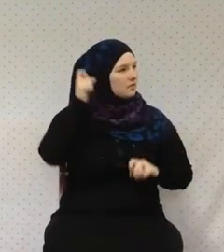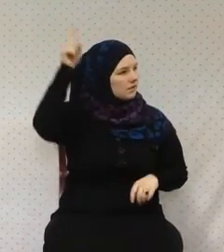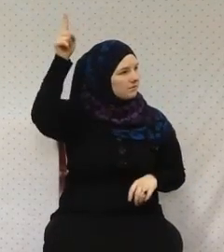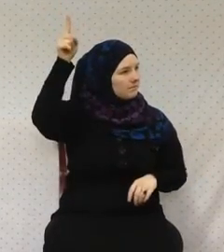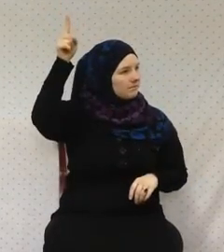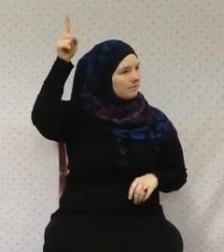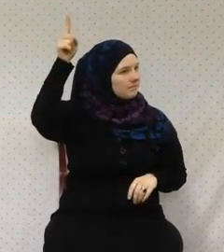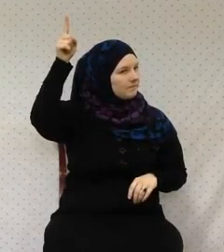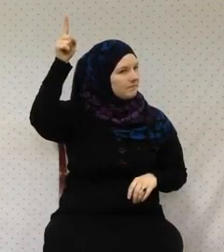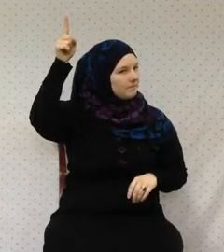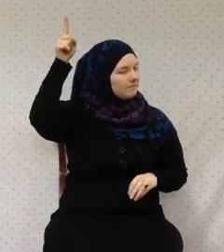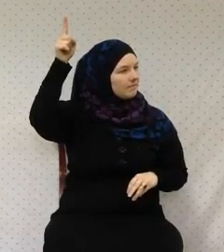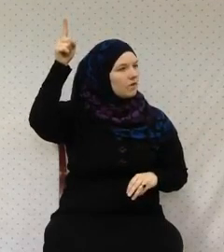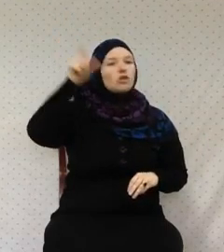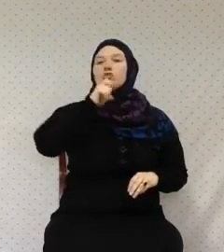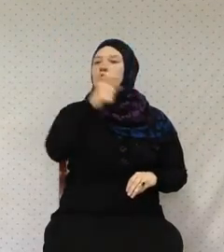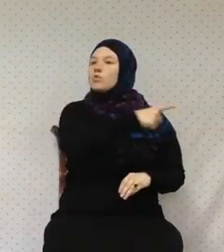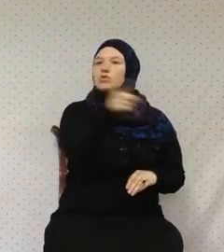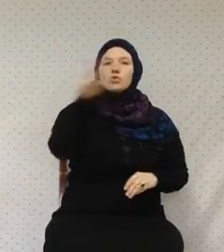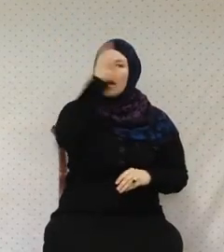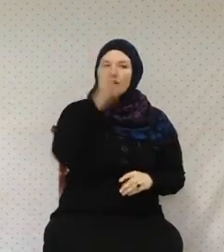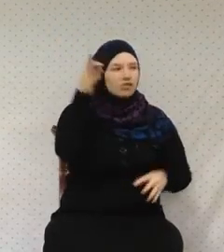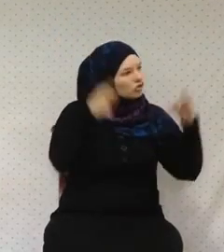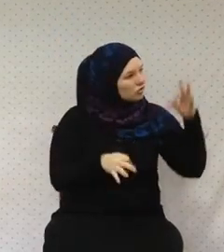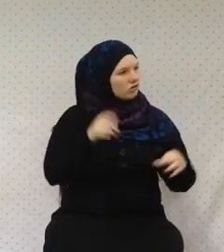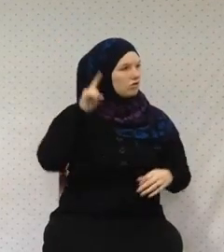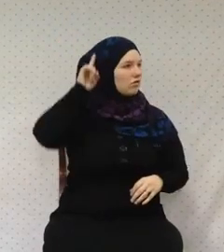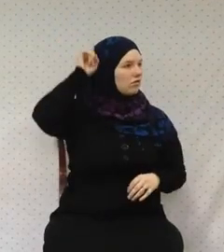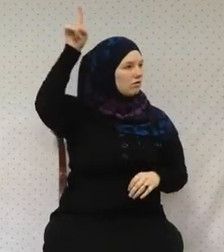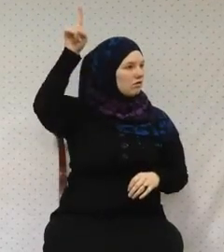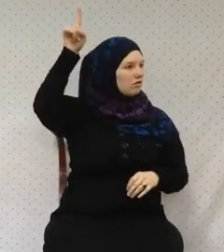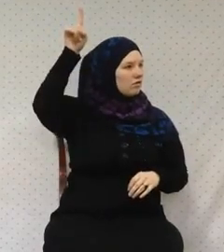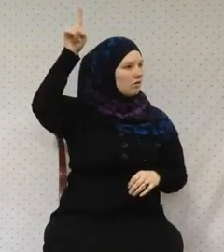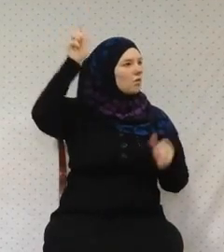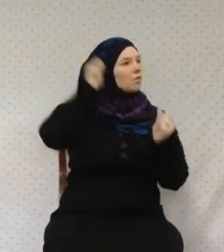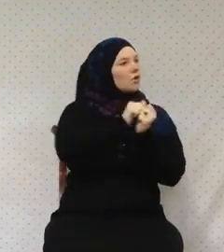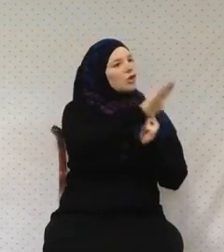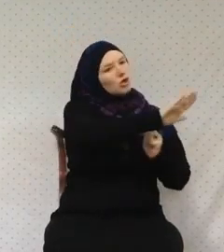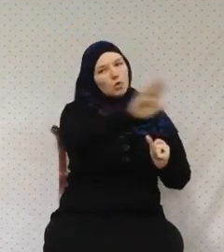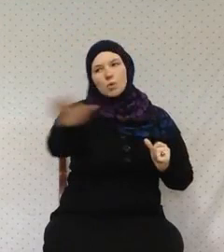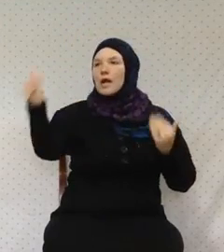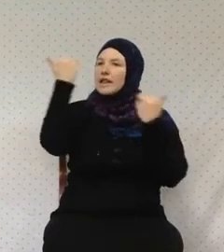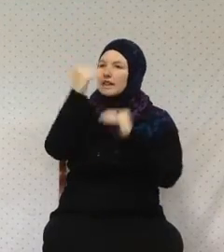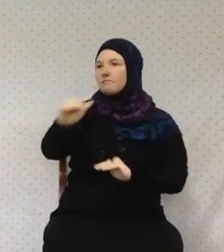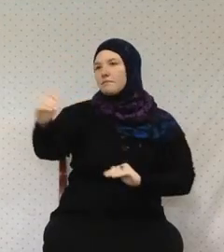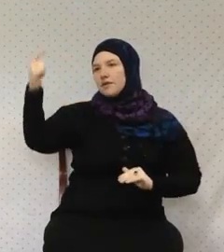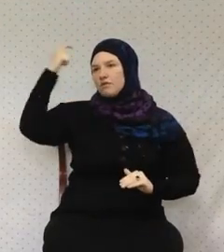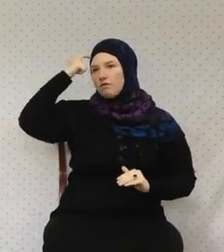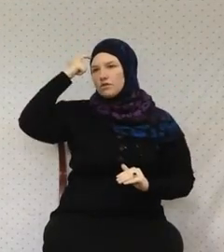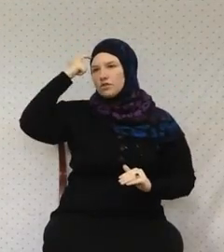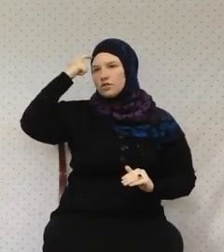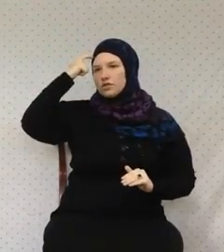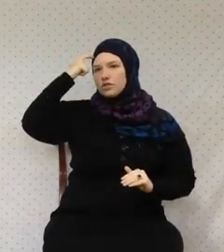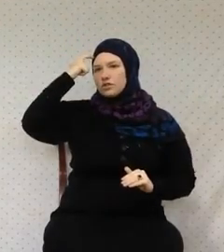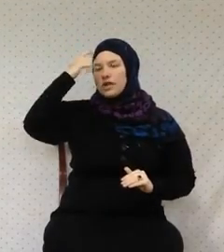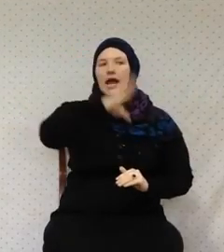Again, I'm going to repeat this. Don't you ever judge Allah with your limited knowledge